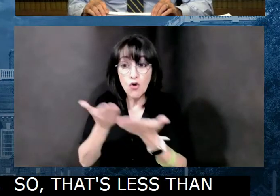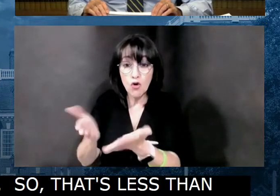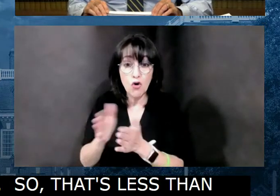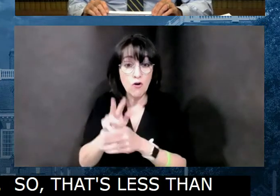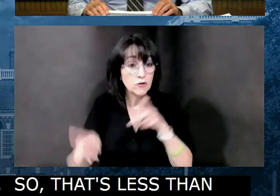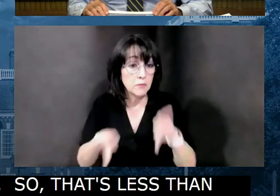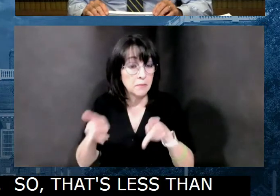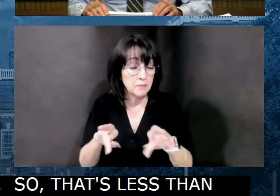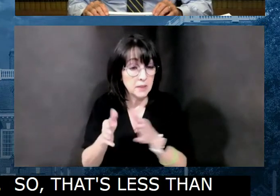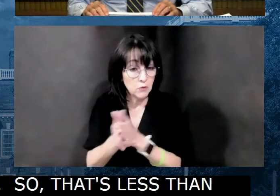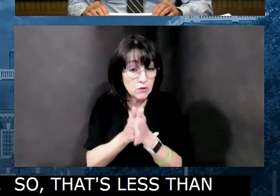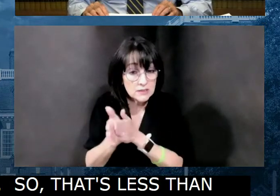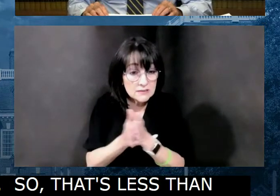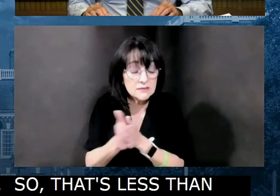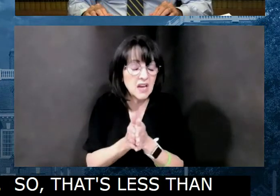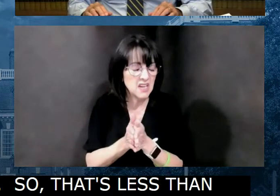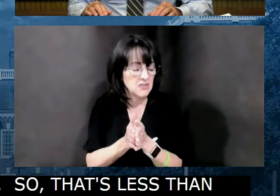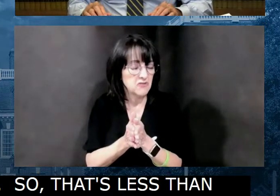reach those goals.